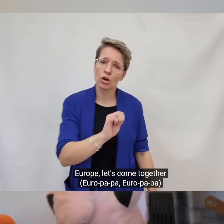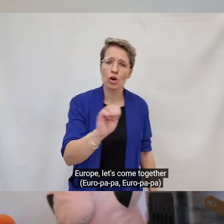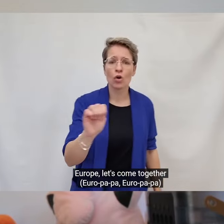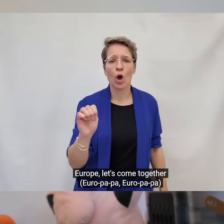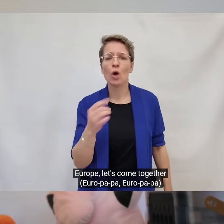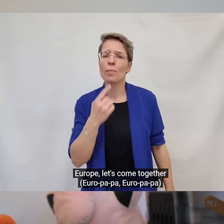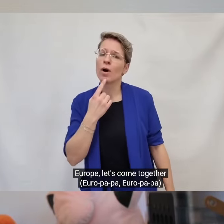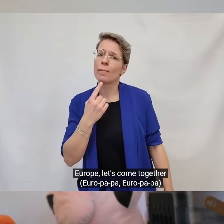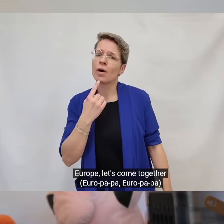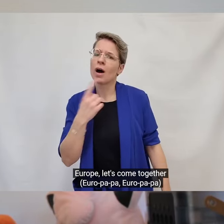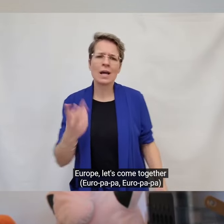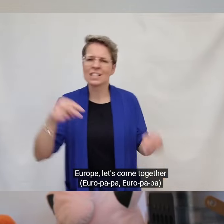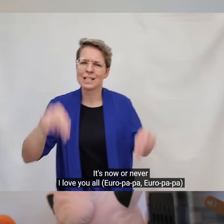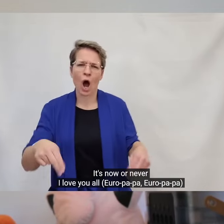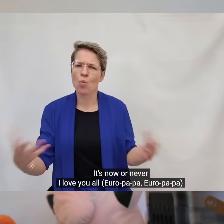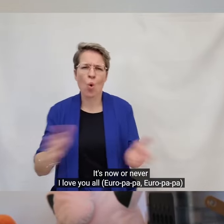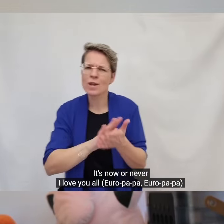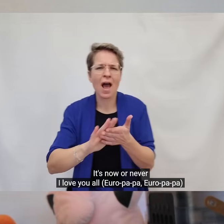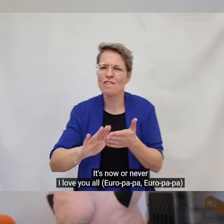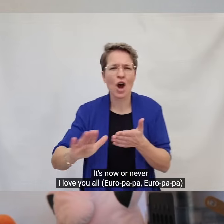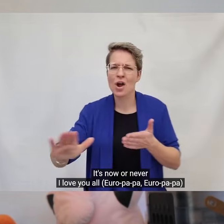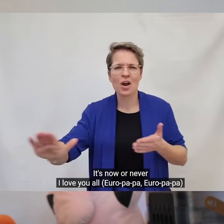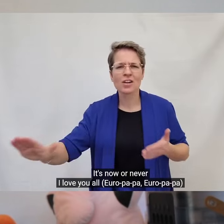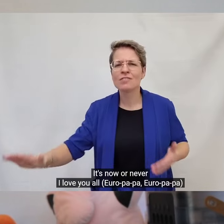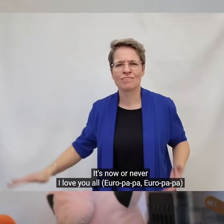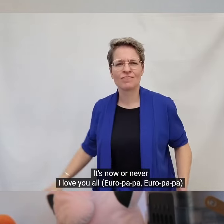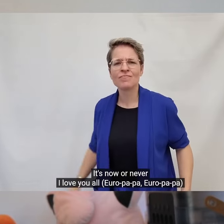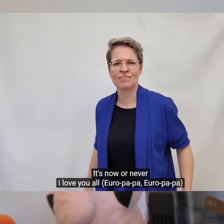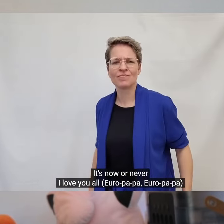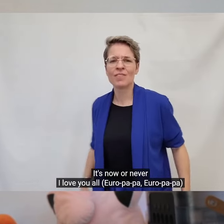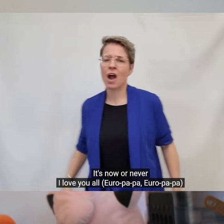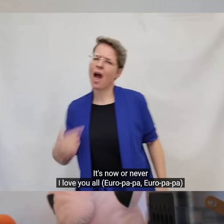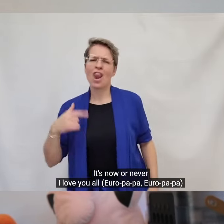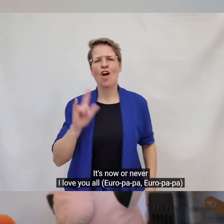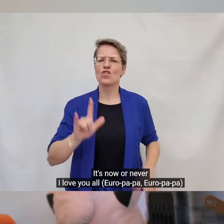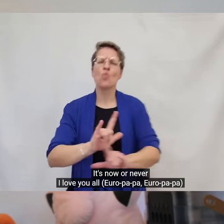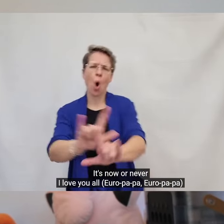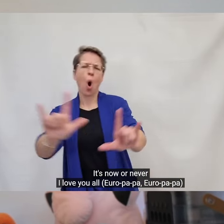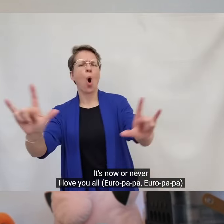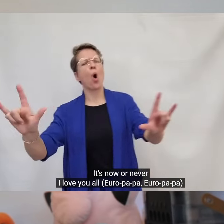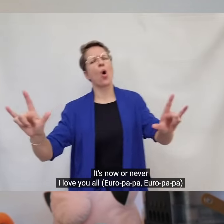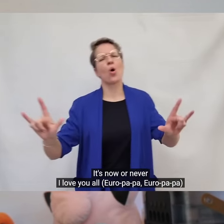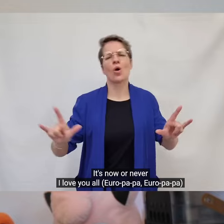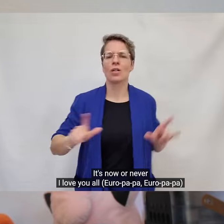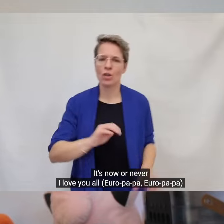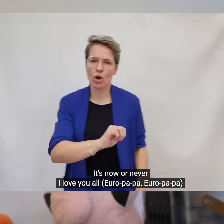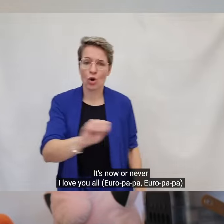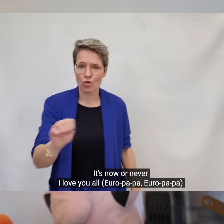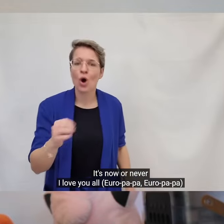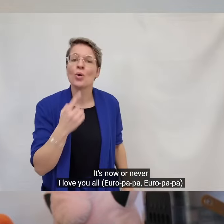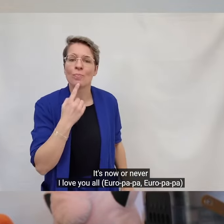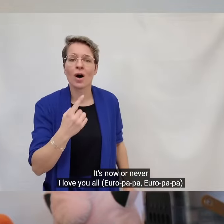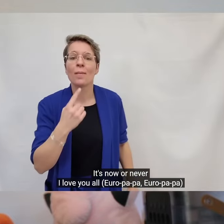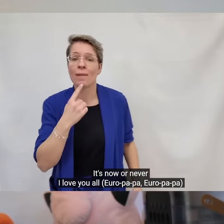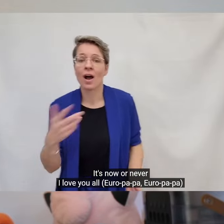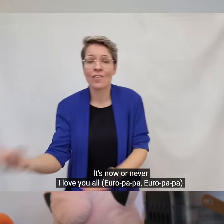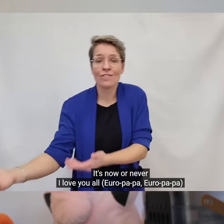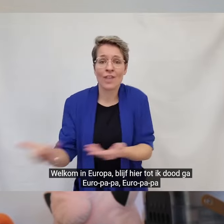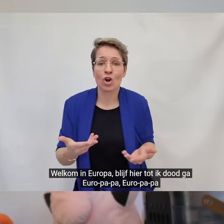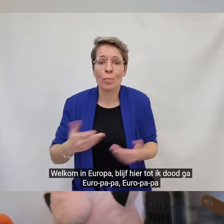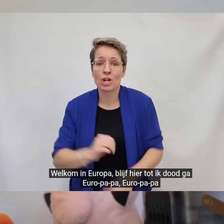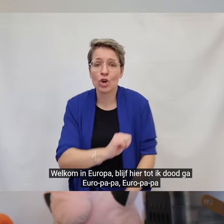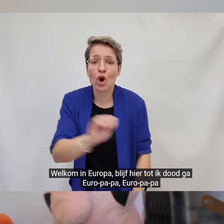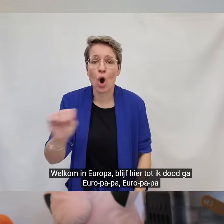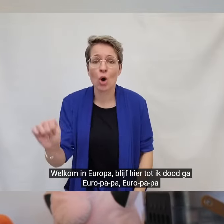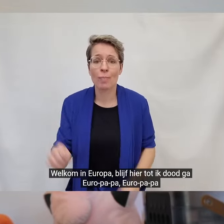euro papa papa i love you all i love you